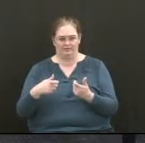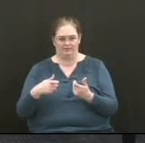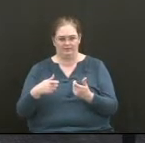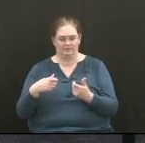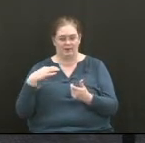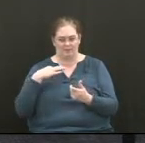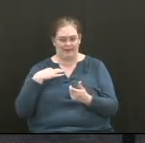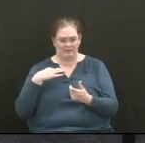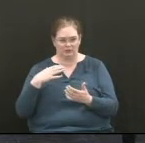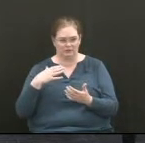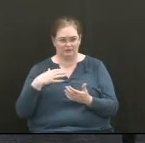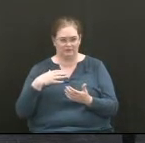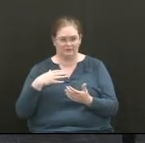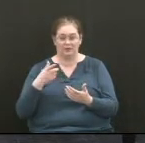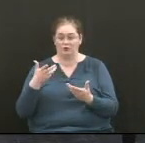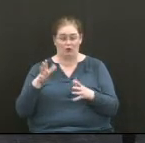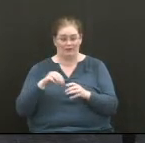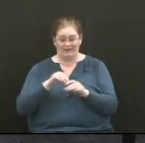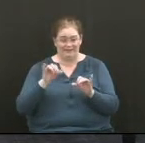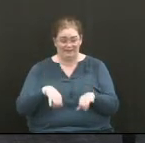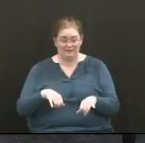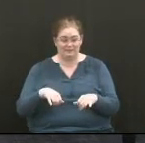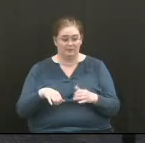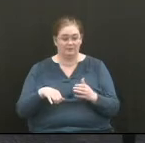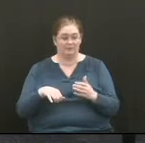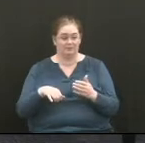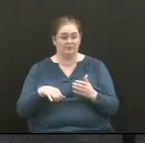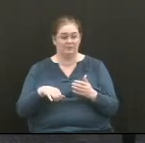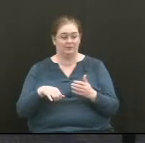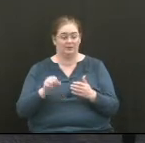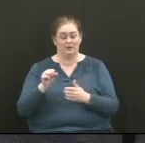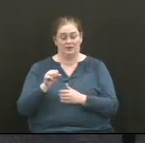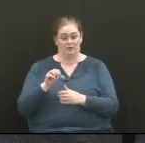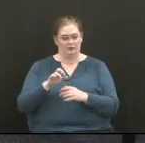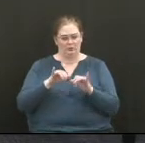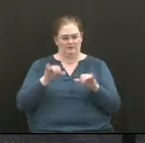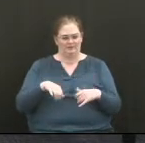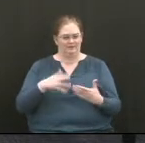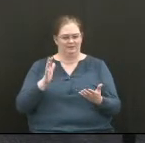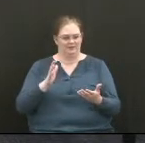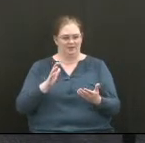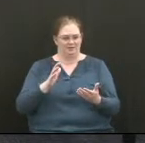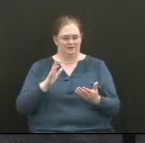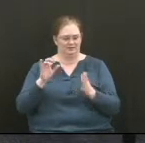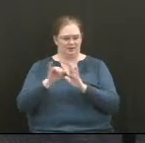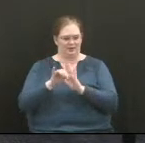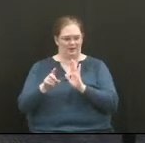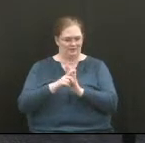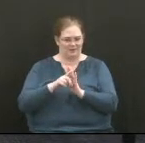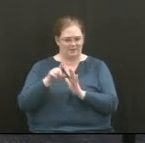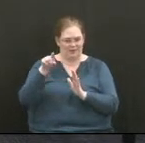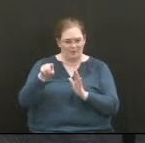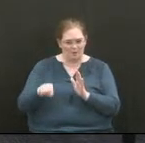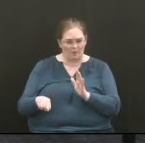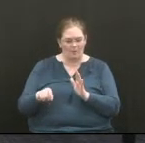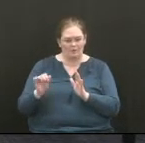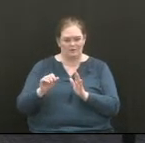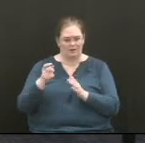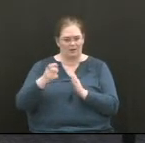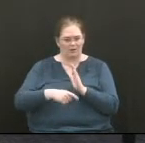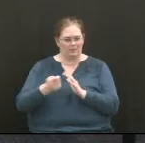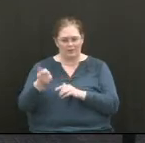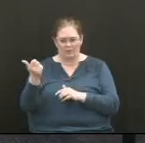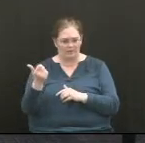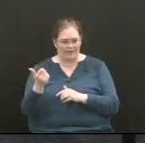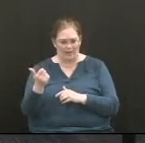you know, applications, and you're already in the system, the SHORE system doesn't like sort of identify those and like, you know, just automatically